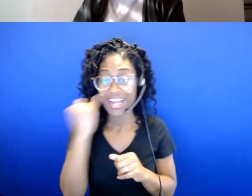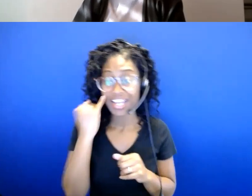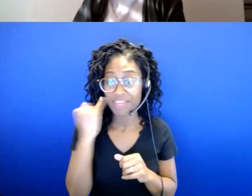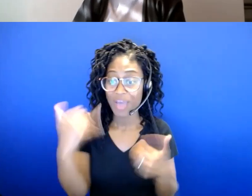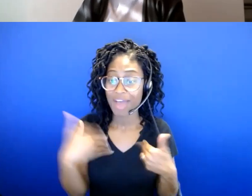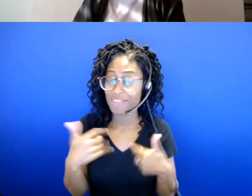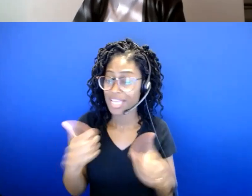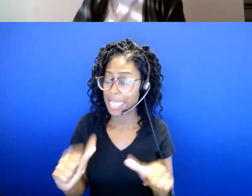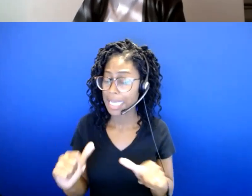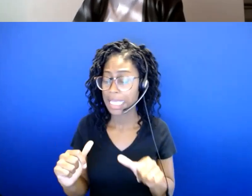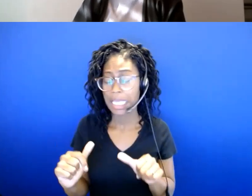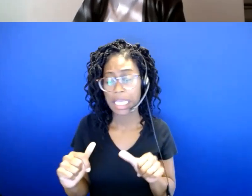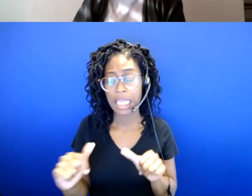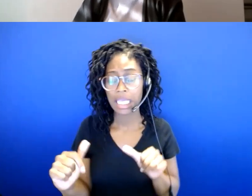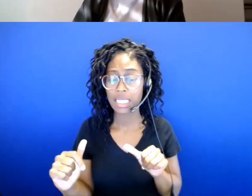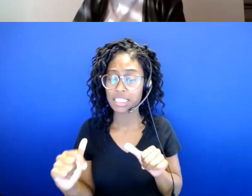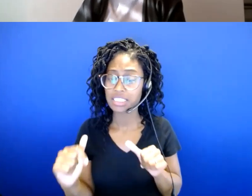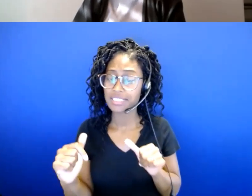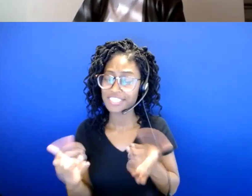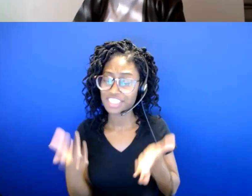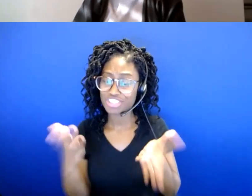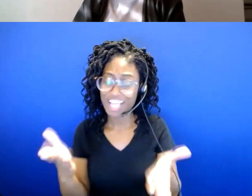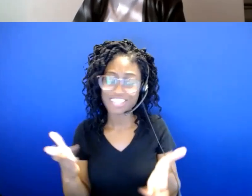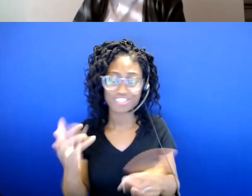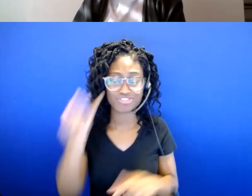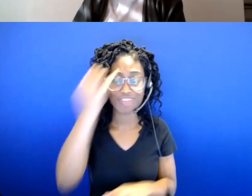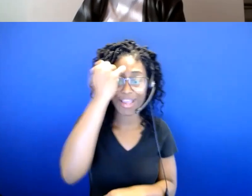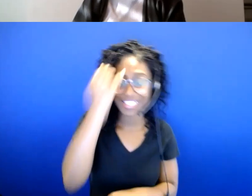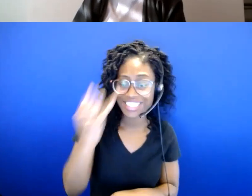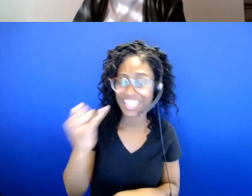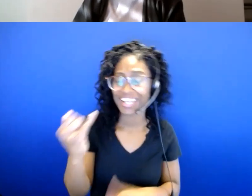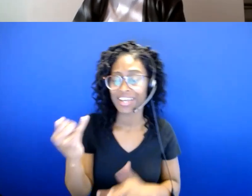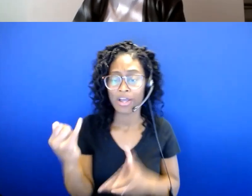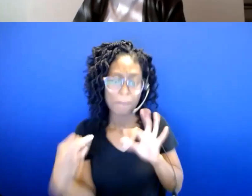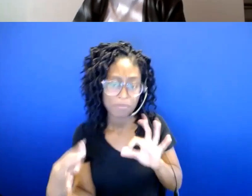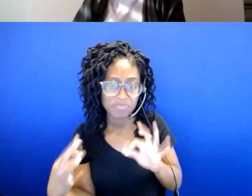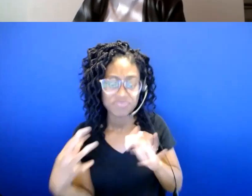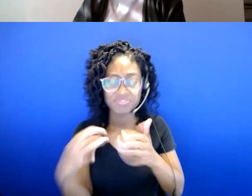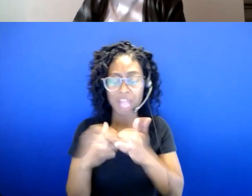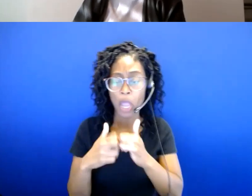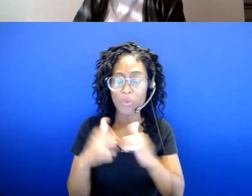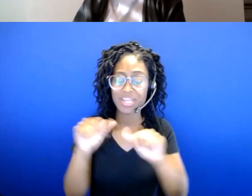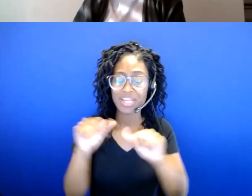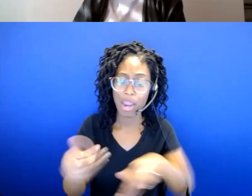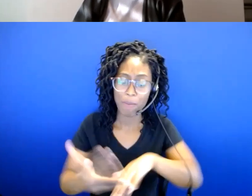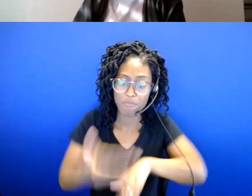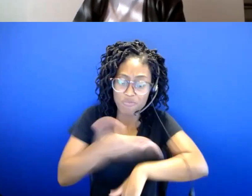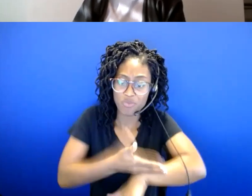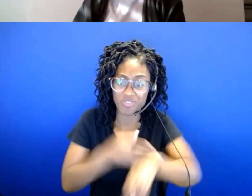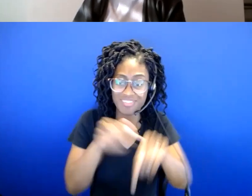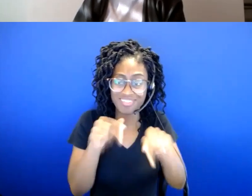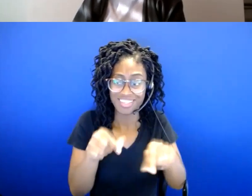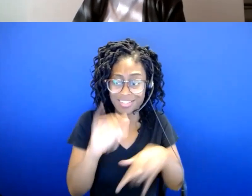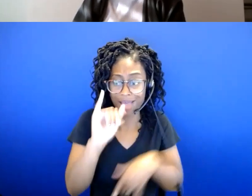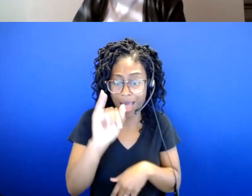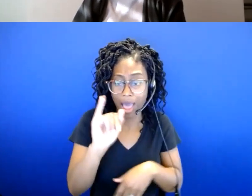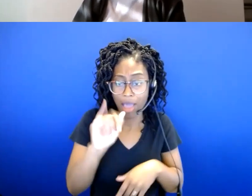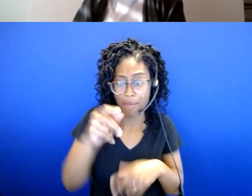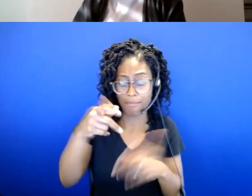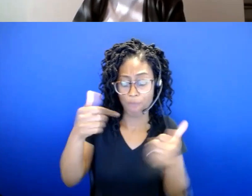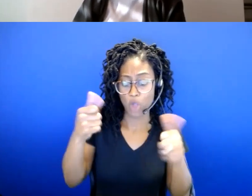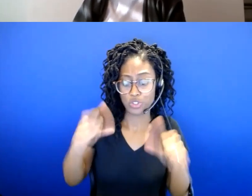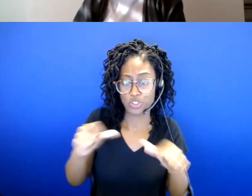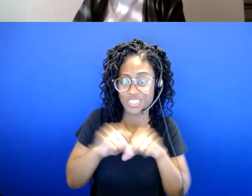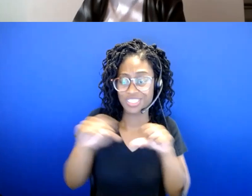input, any suggestions, any ideas about how we can improve the system, please get in touch with us, because that's what